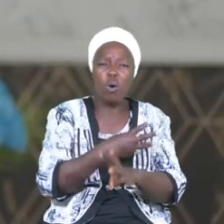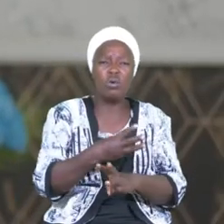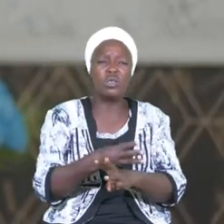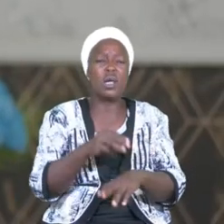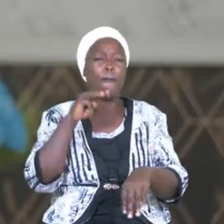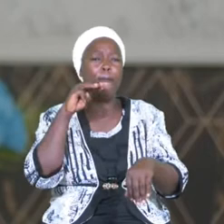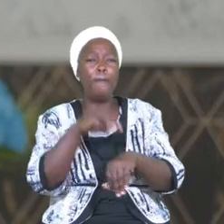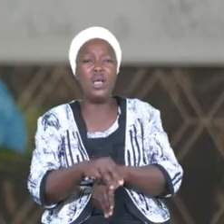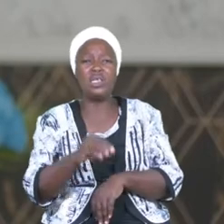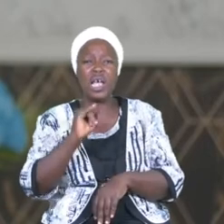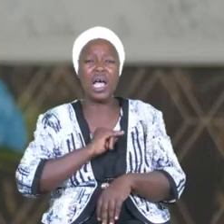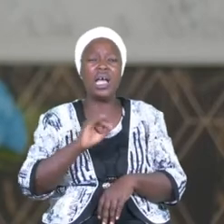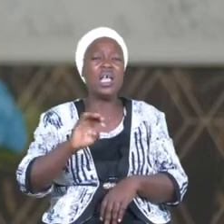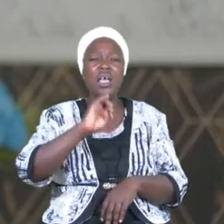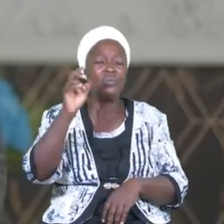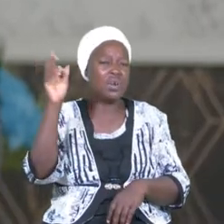ever listened to in my life.